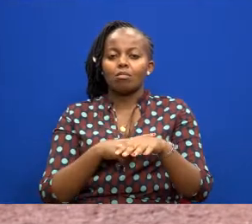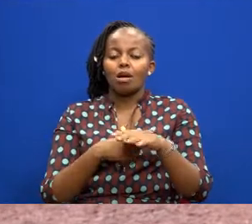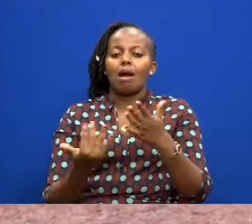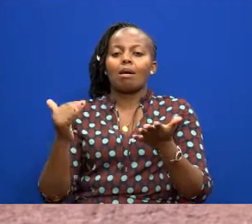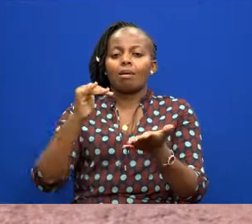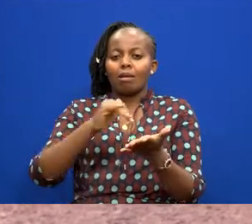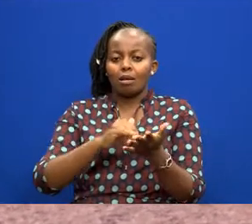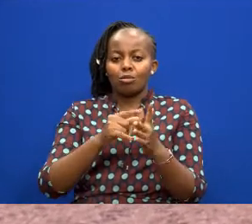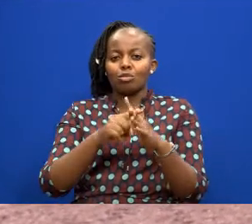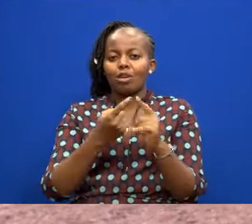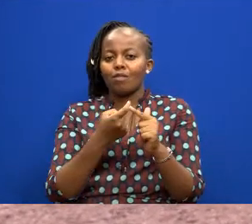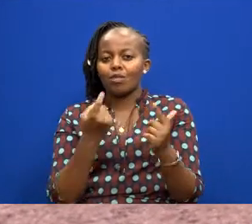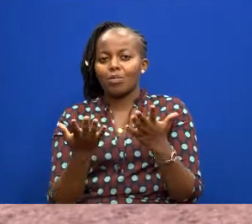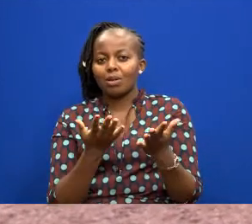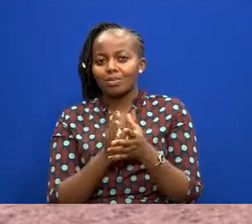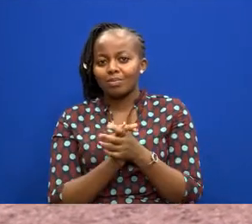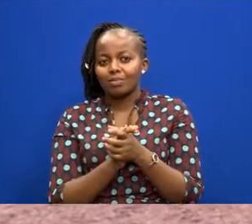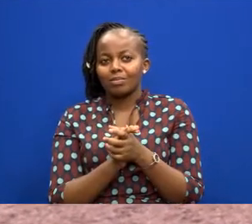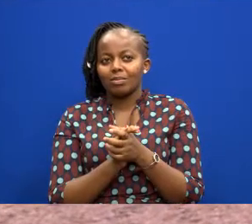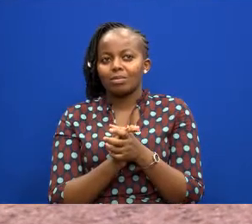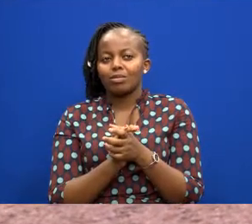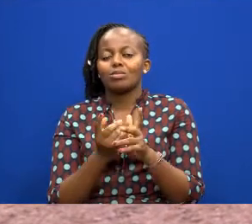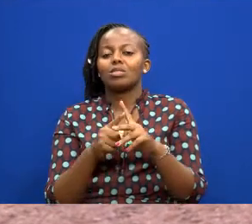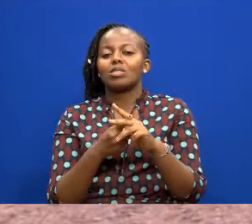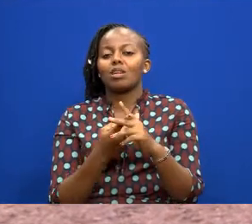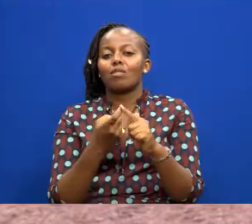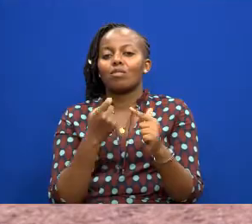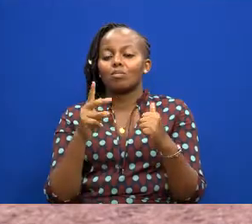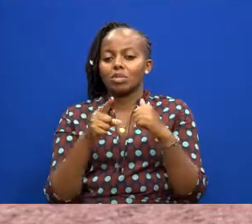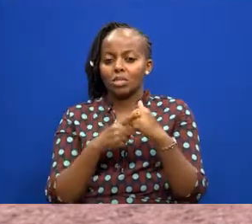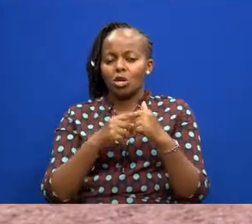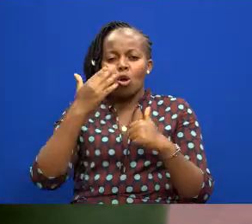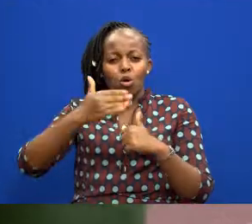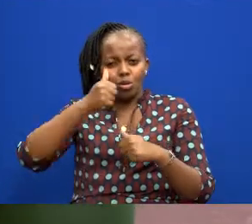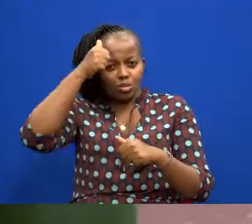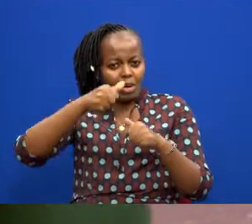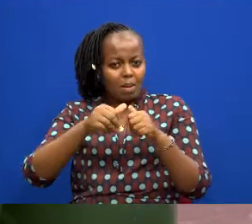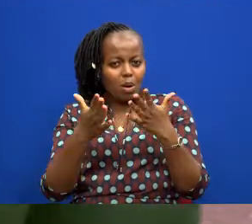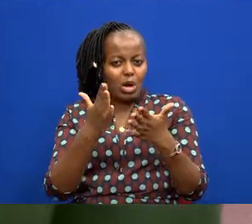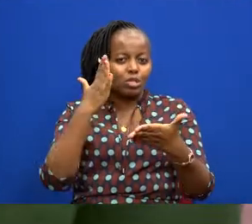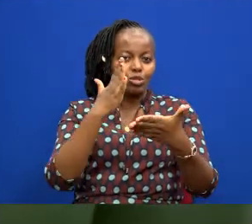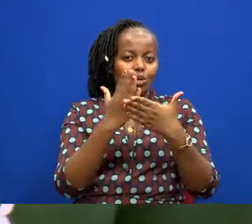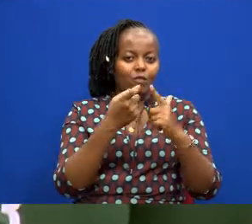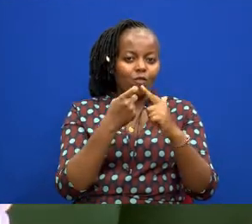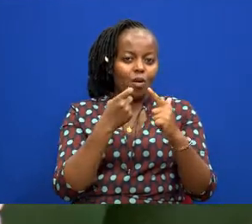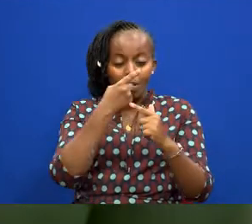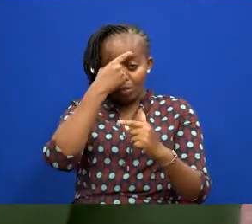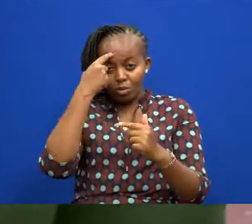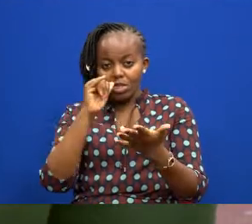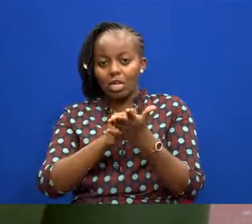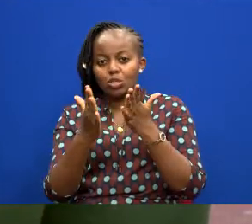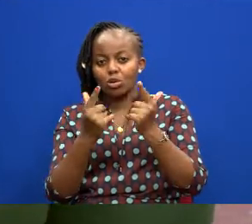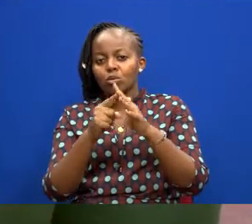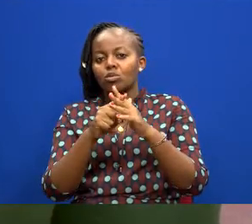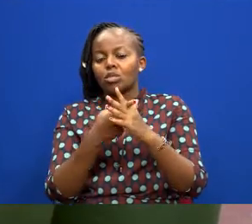start? You start at 6. So always remember where you fail, because that is where you're going to start from. Is